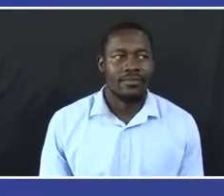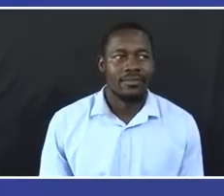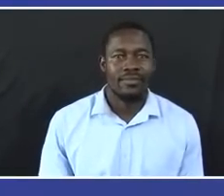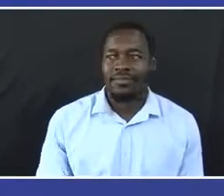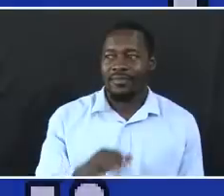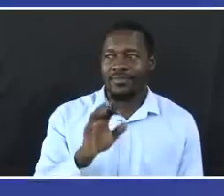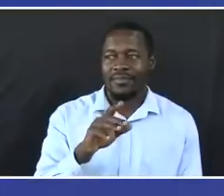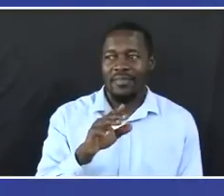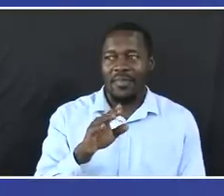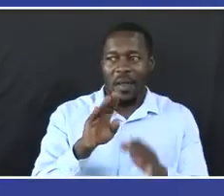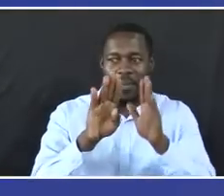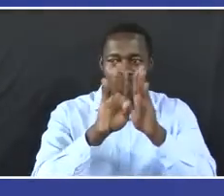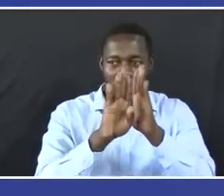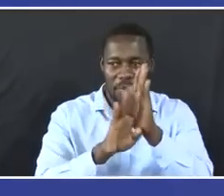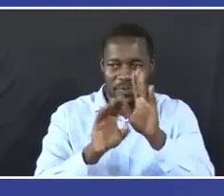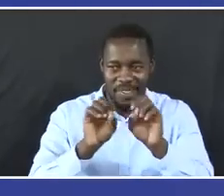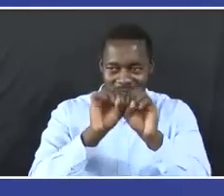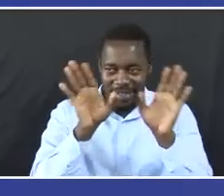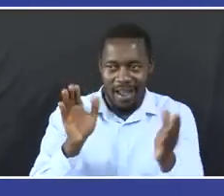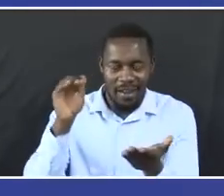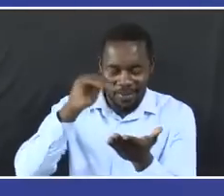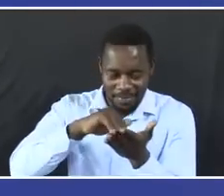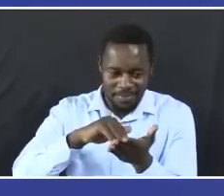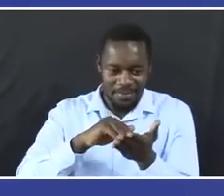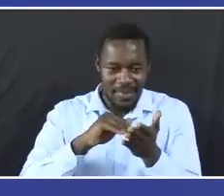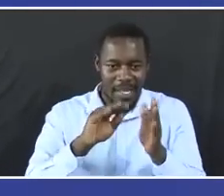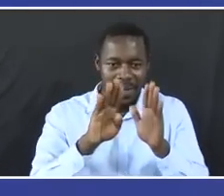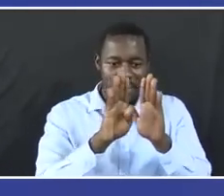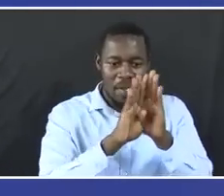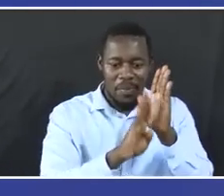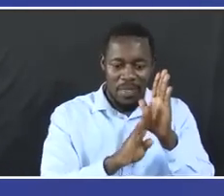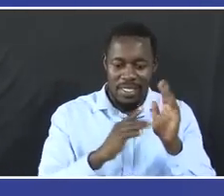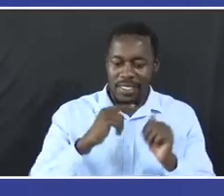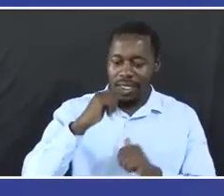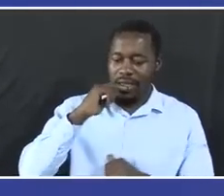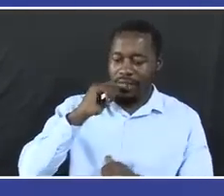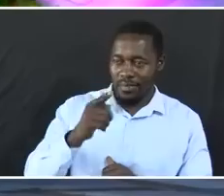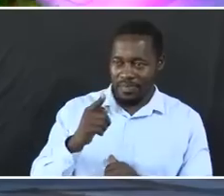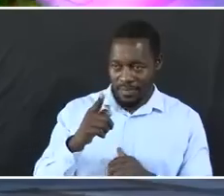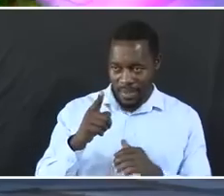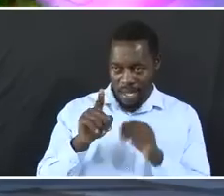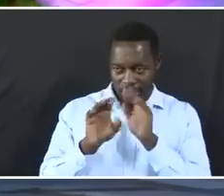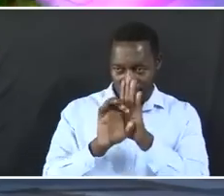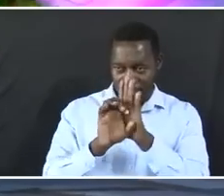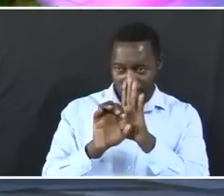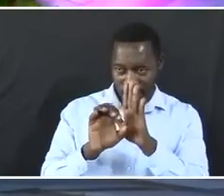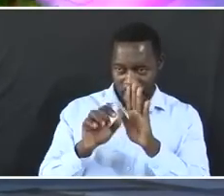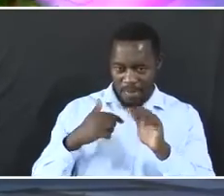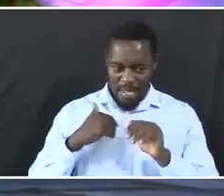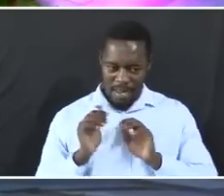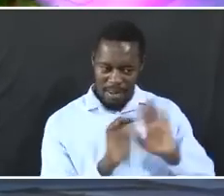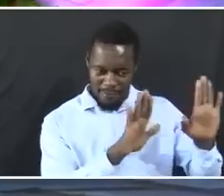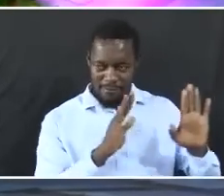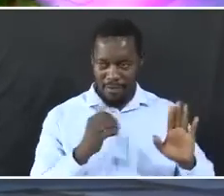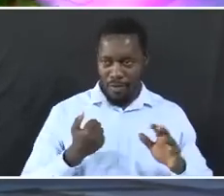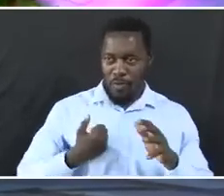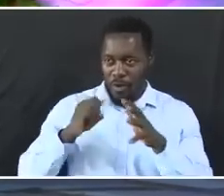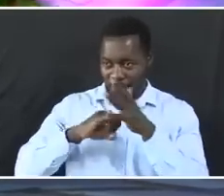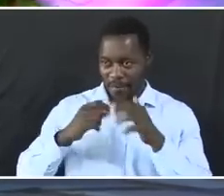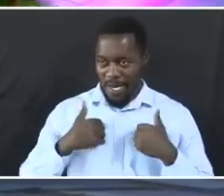to him, if such is the case of the man with his wife, it is better not to do what? Nikugumu. Sio rahisi.